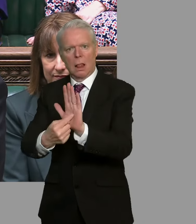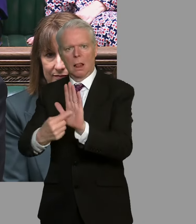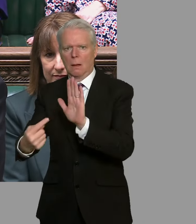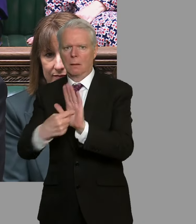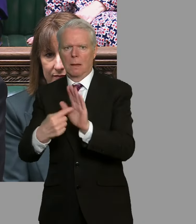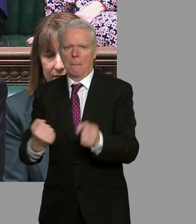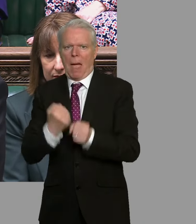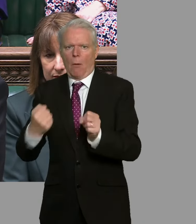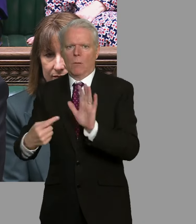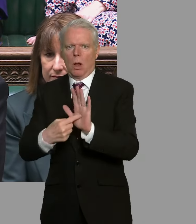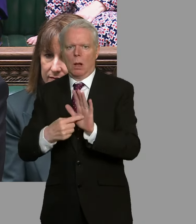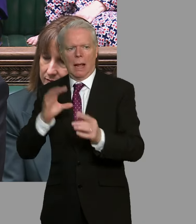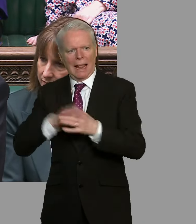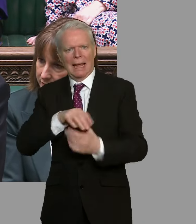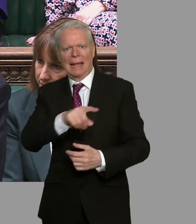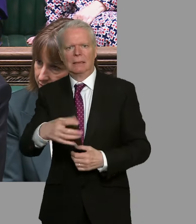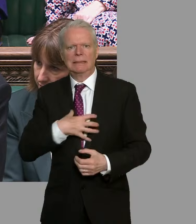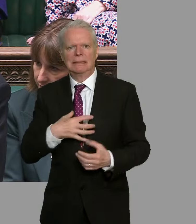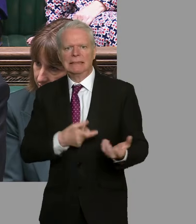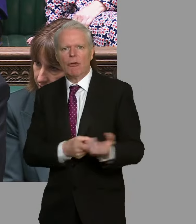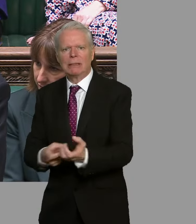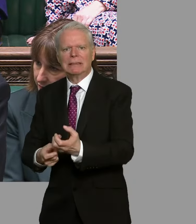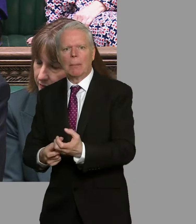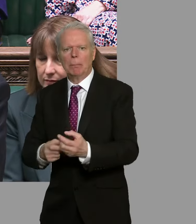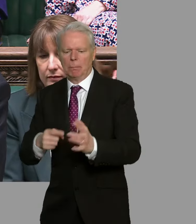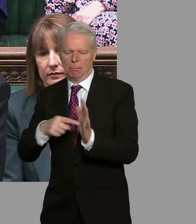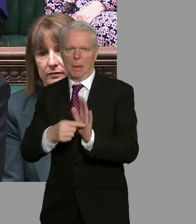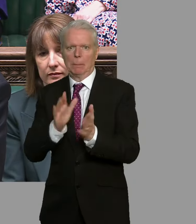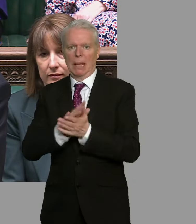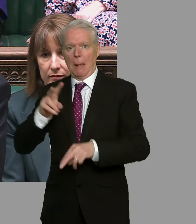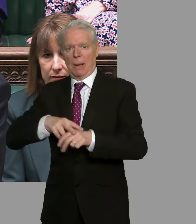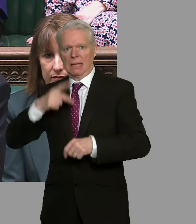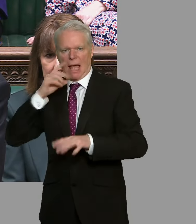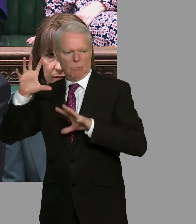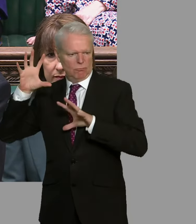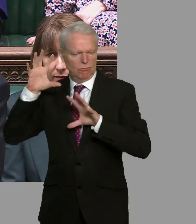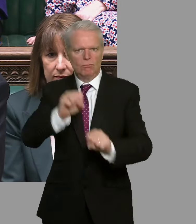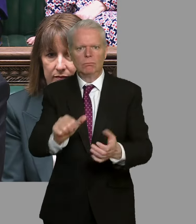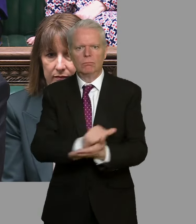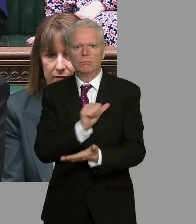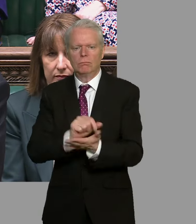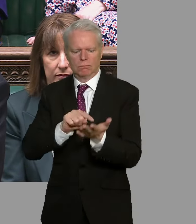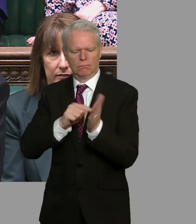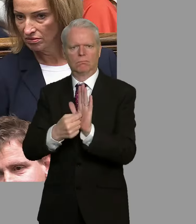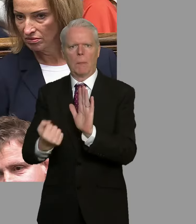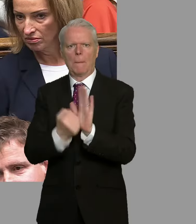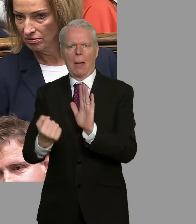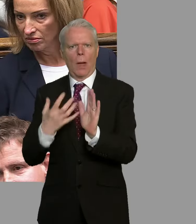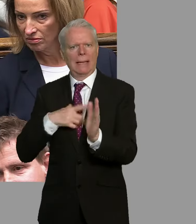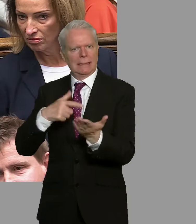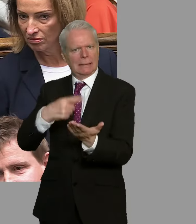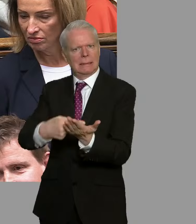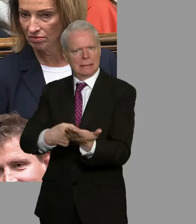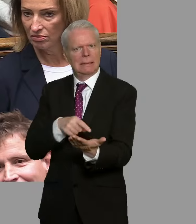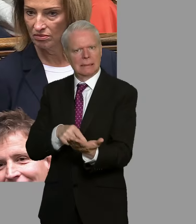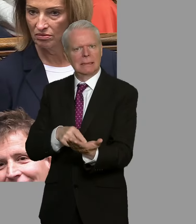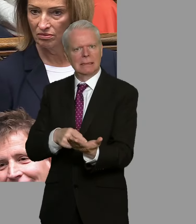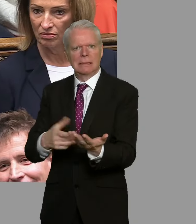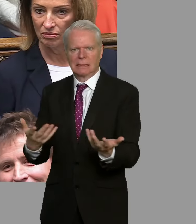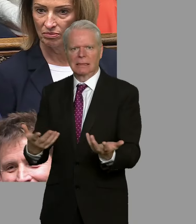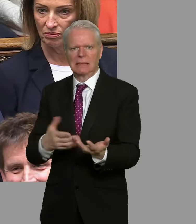our borders. And that's why it is extraordinary that he, of all people, voted against it.